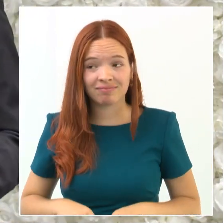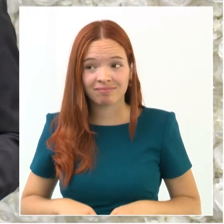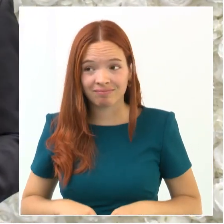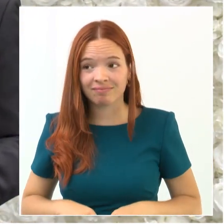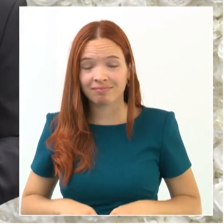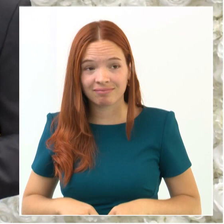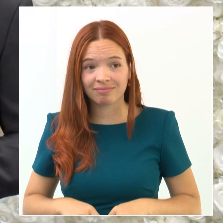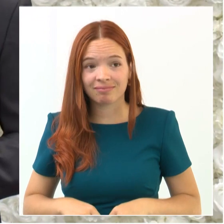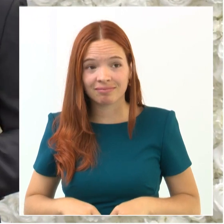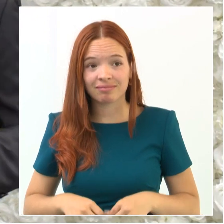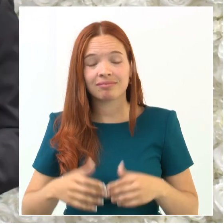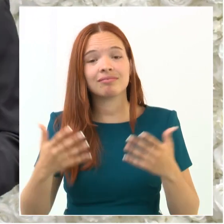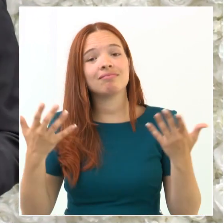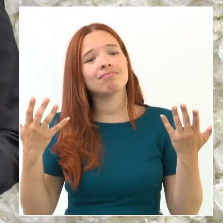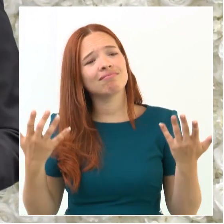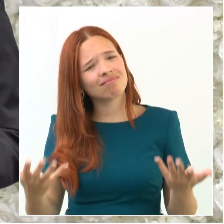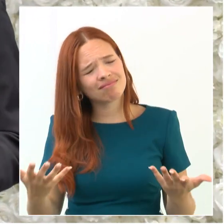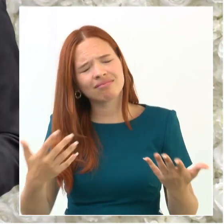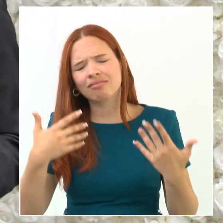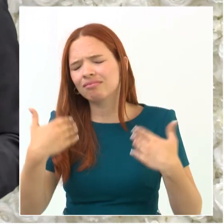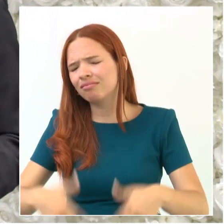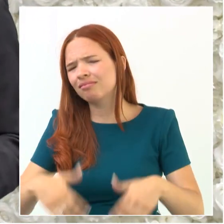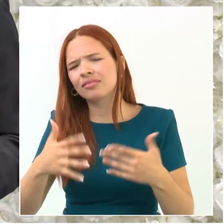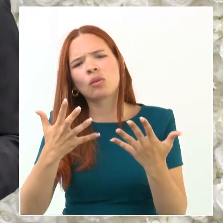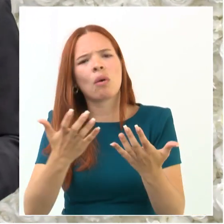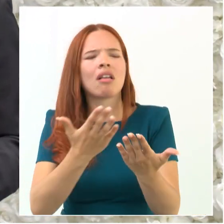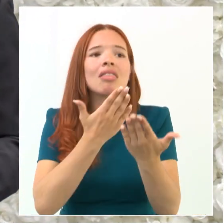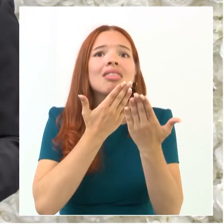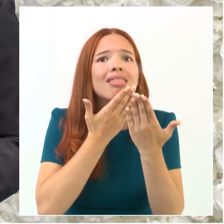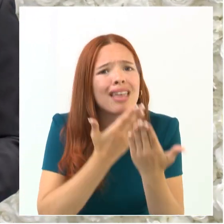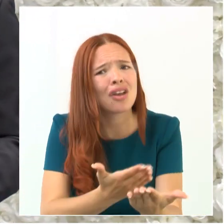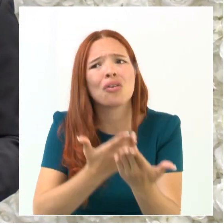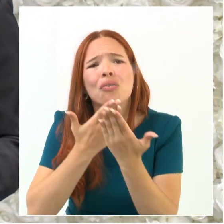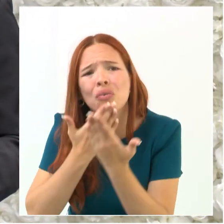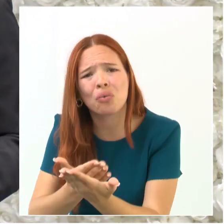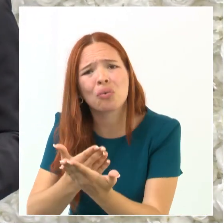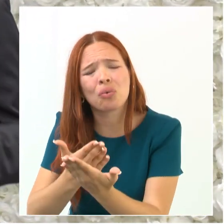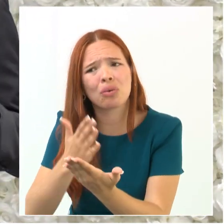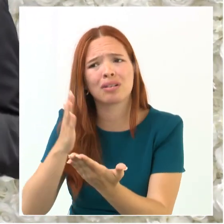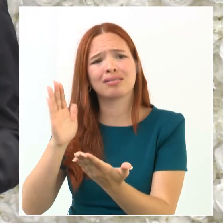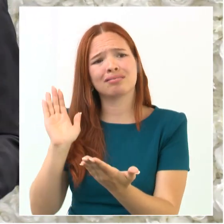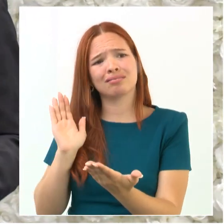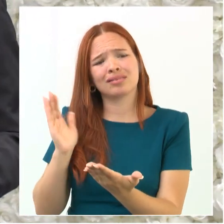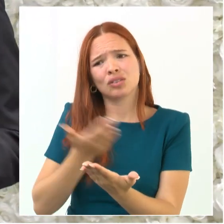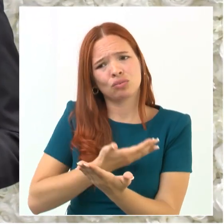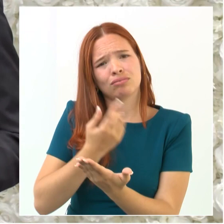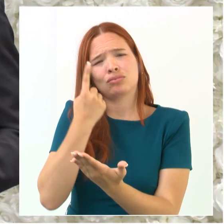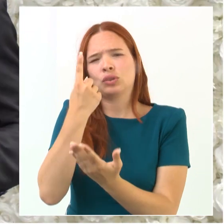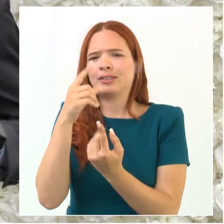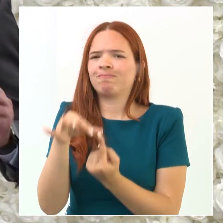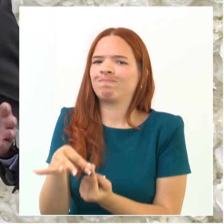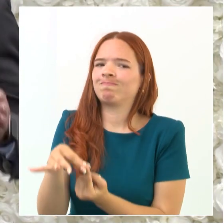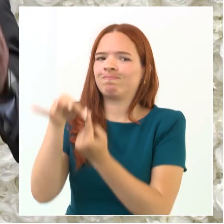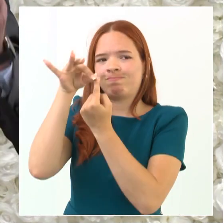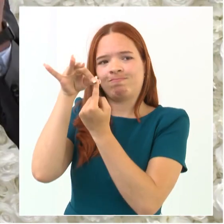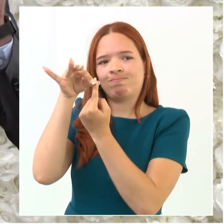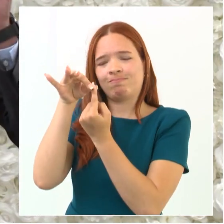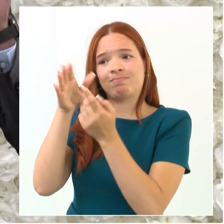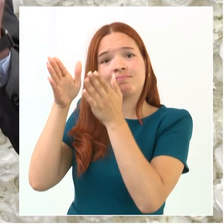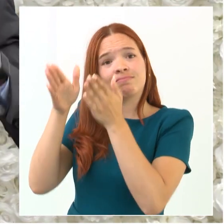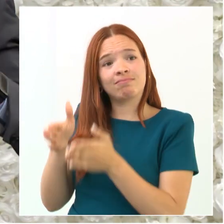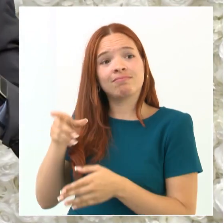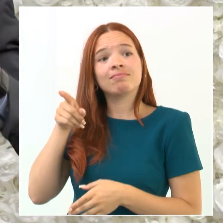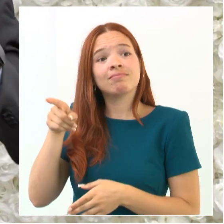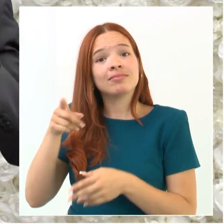I'd like to thank and welcome a few of our special guests that are here tonight, or today. First of all, Steve Rott, who's the head